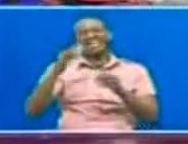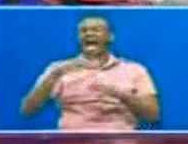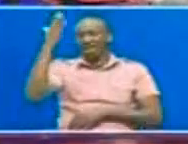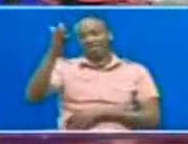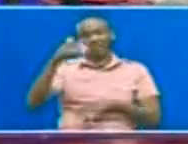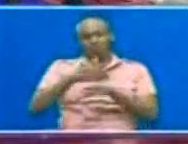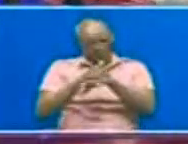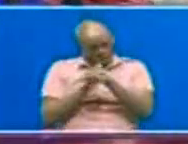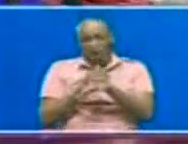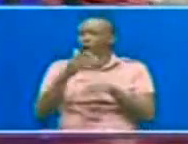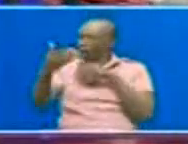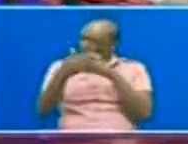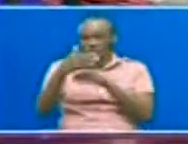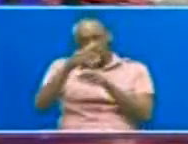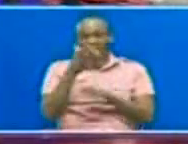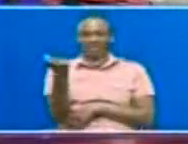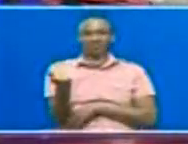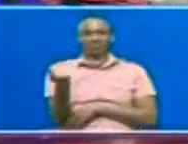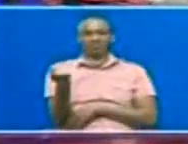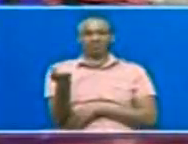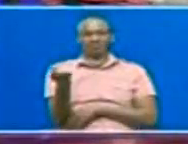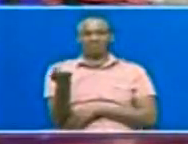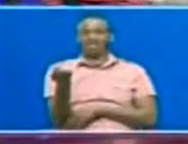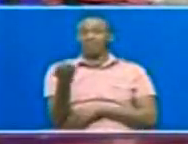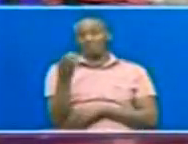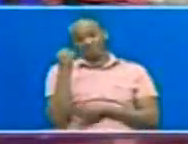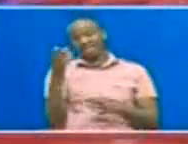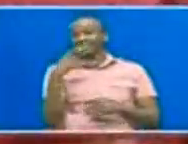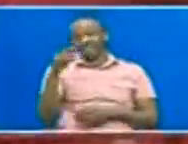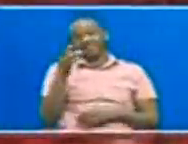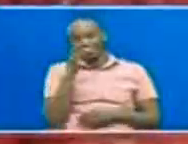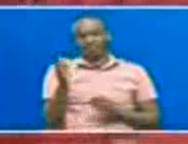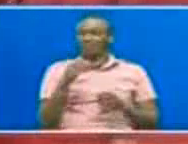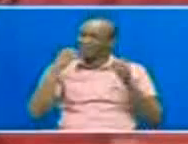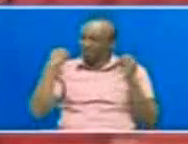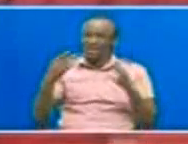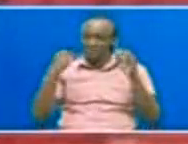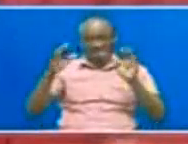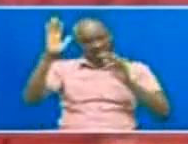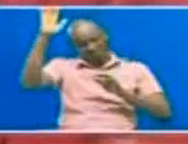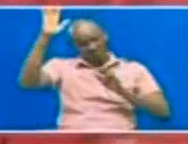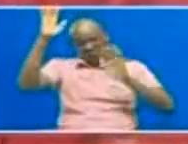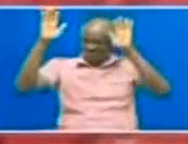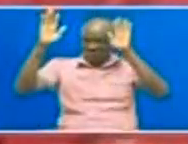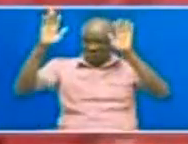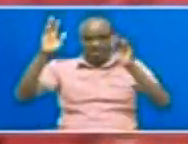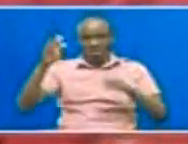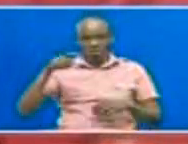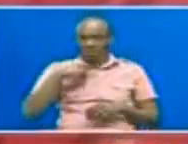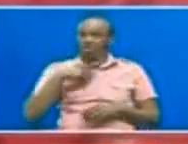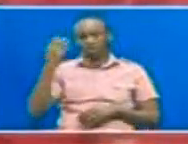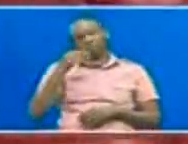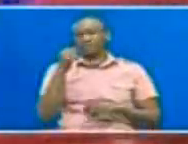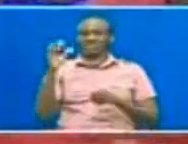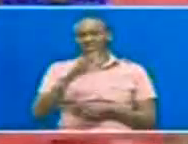It was most of them. A few of them said they did not drink, but most of them carried their hands and said, we